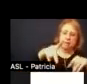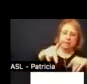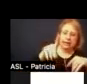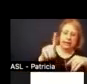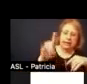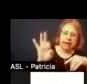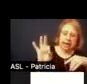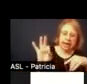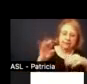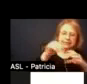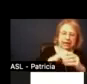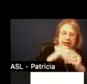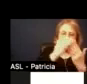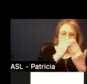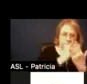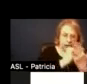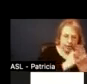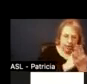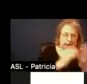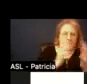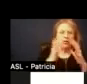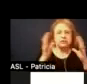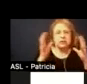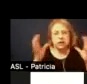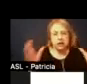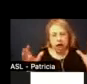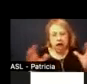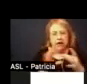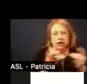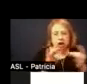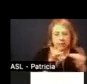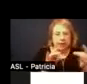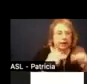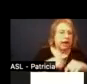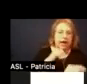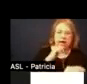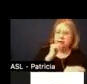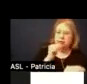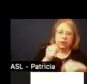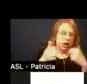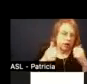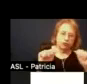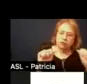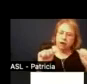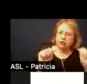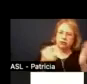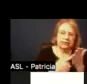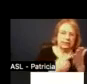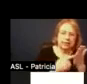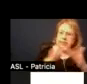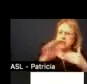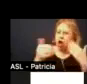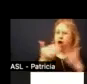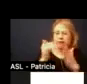lot of content in both these next two documents and i'm not going to make an effort to uh to go through all of that